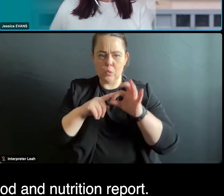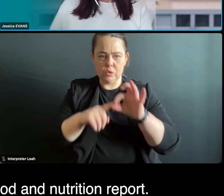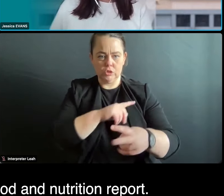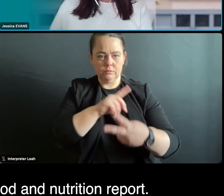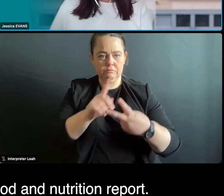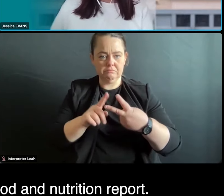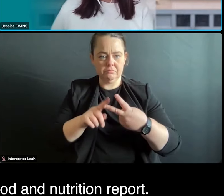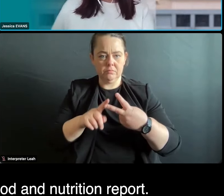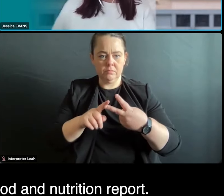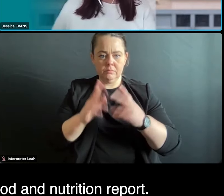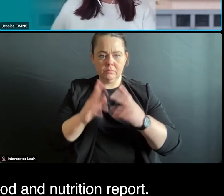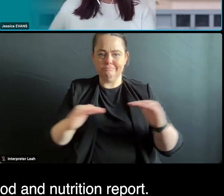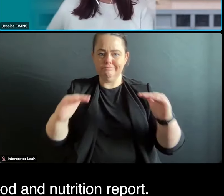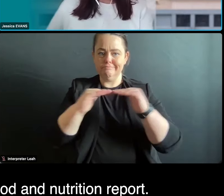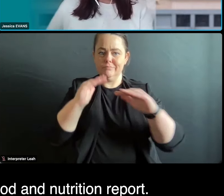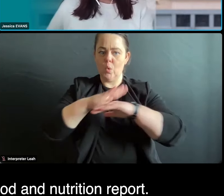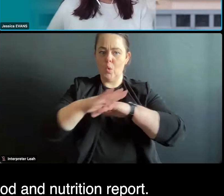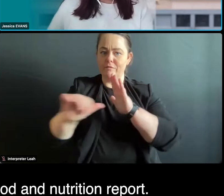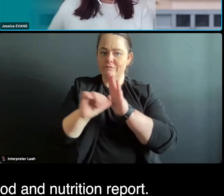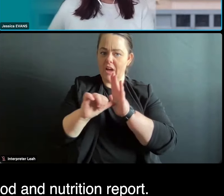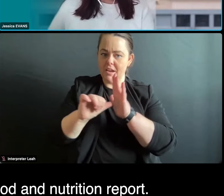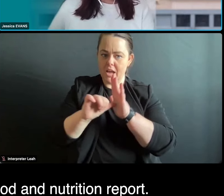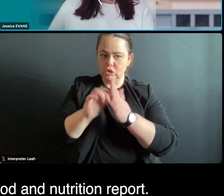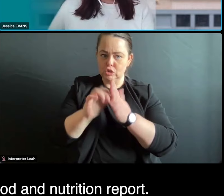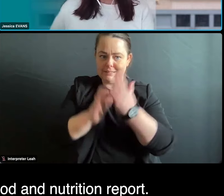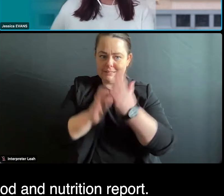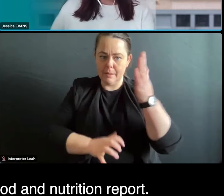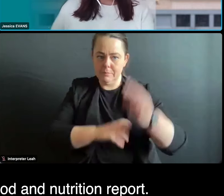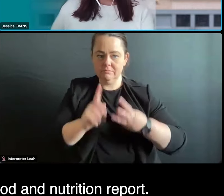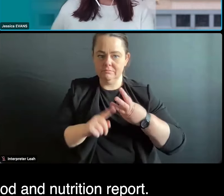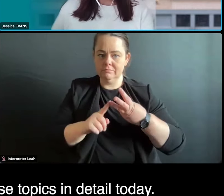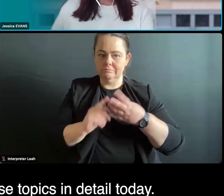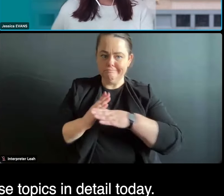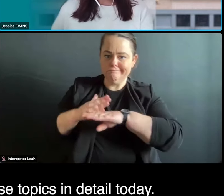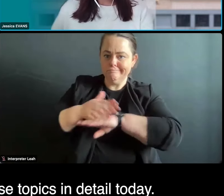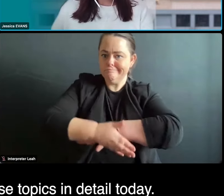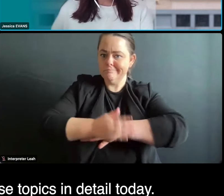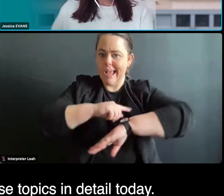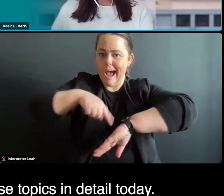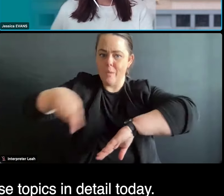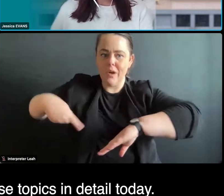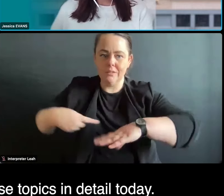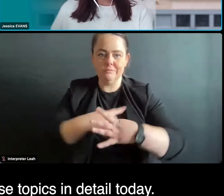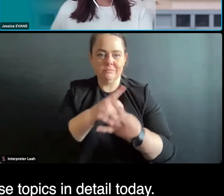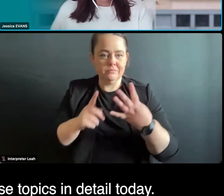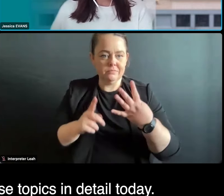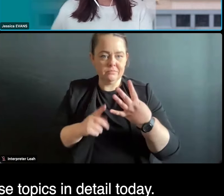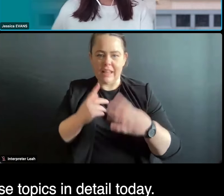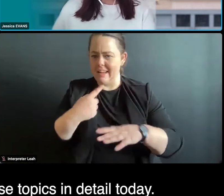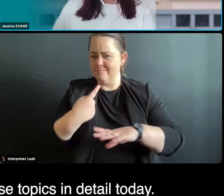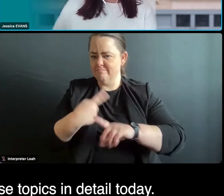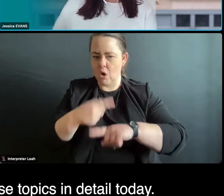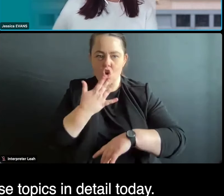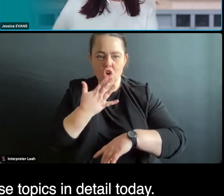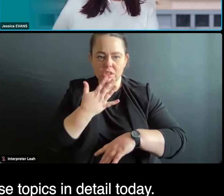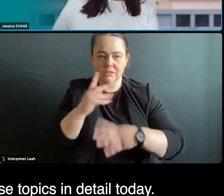on labour costs and hours, and a food and nutrition report. And we'll go through each of these topics in detail